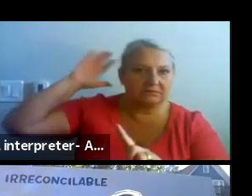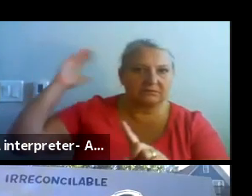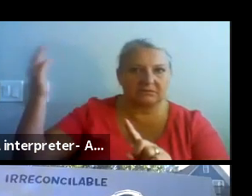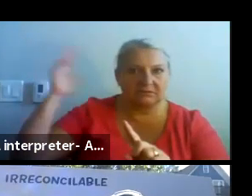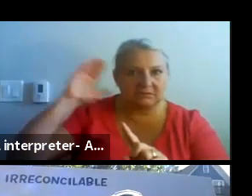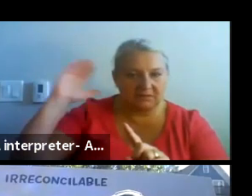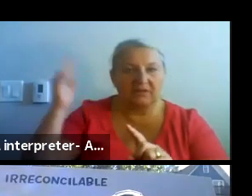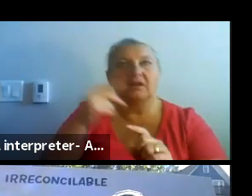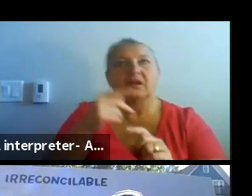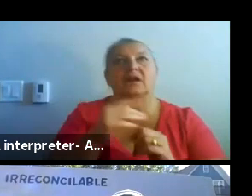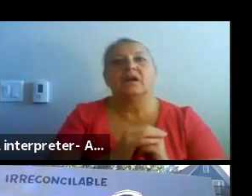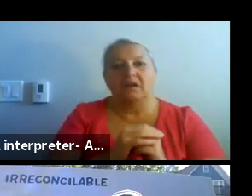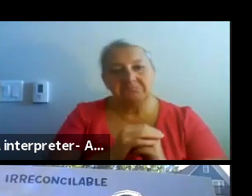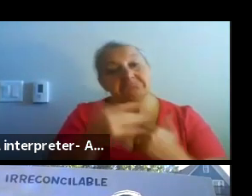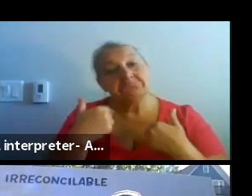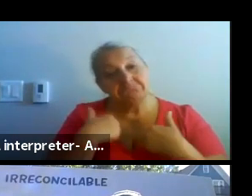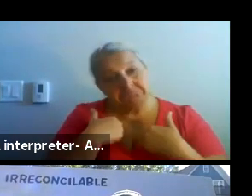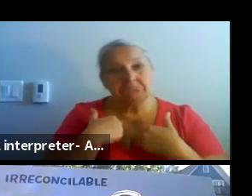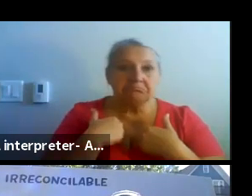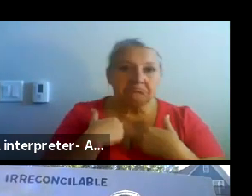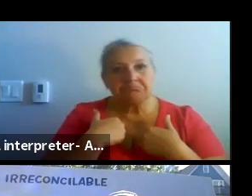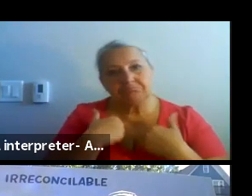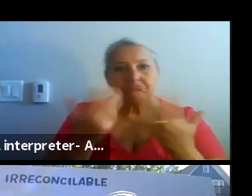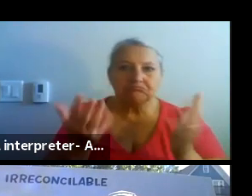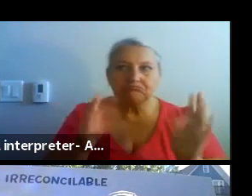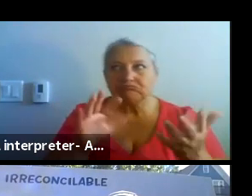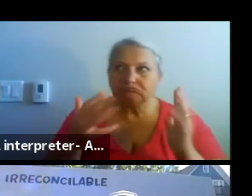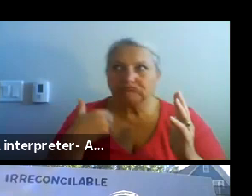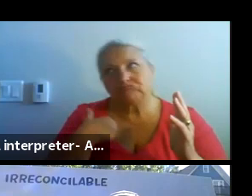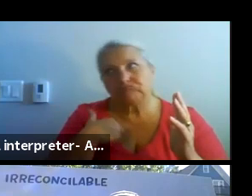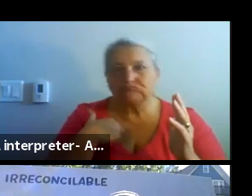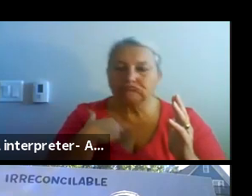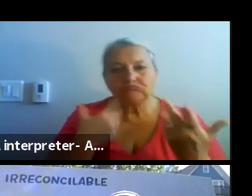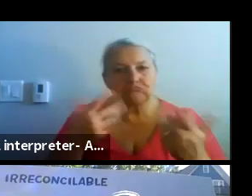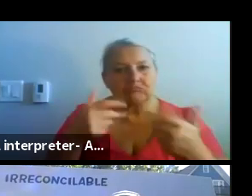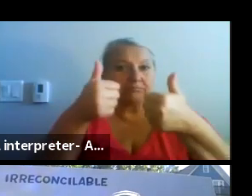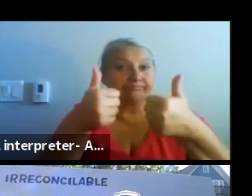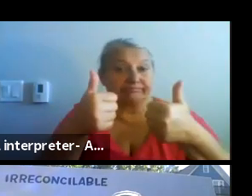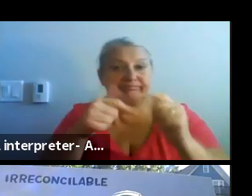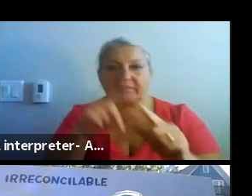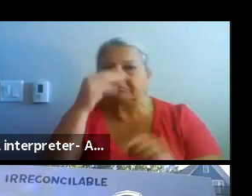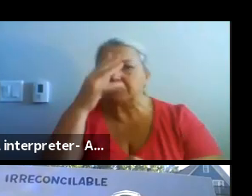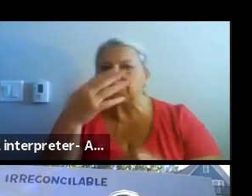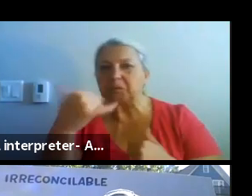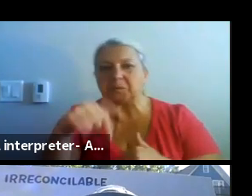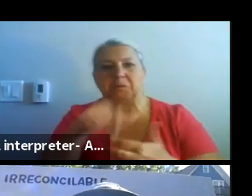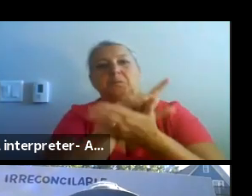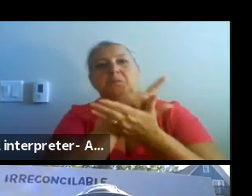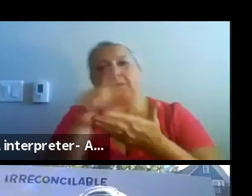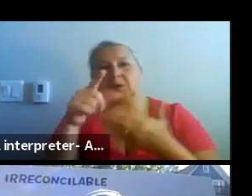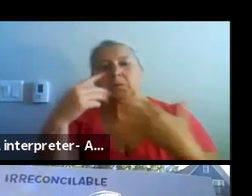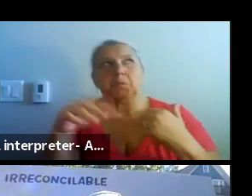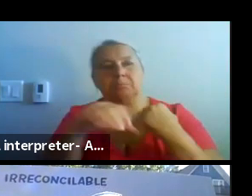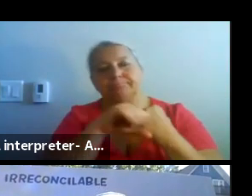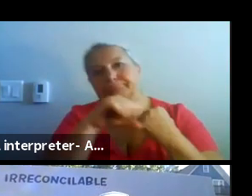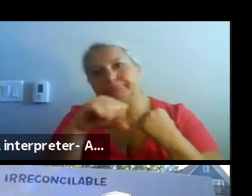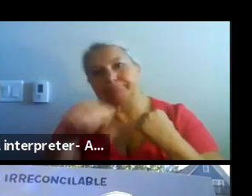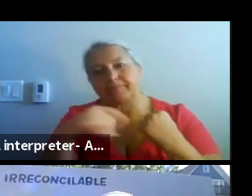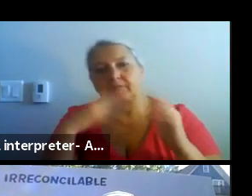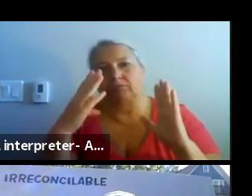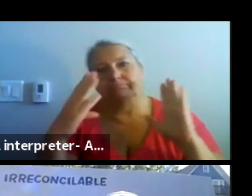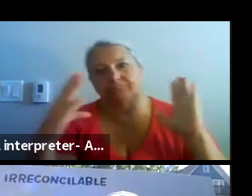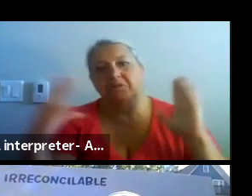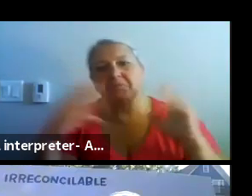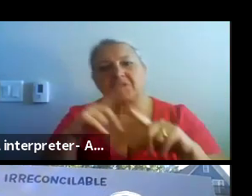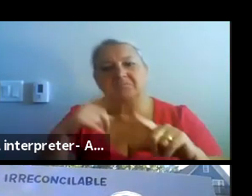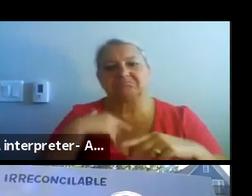I'm doing well, all things considered. It's been a long week, but I have had lots of creative fulfillment, which